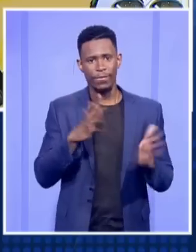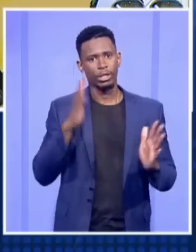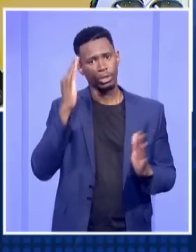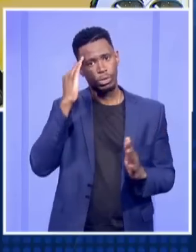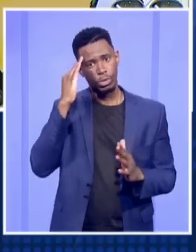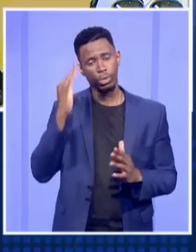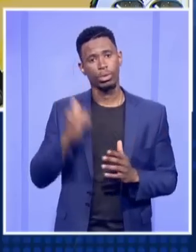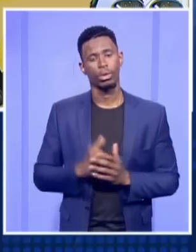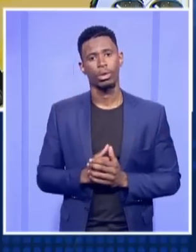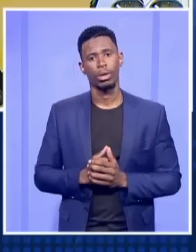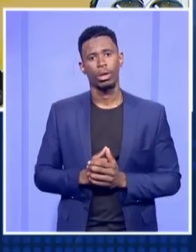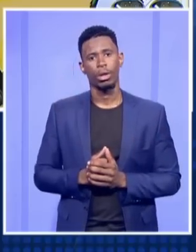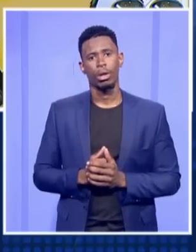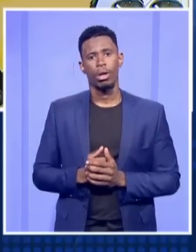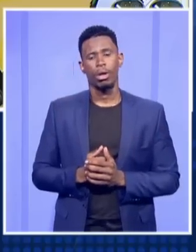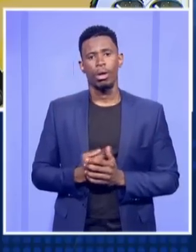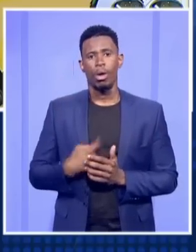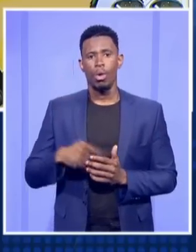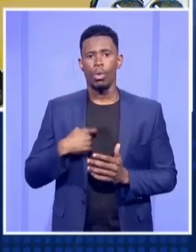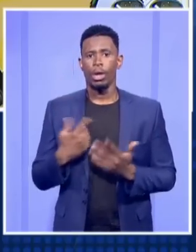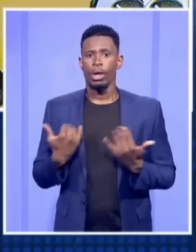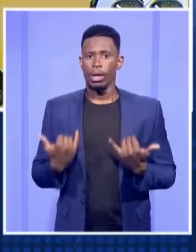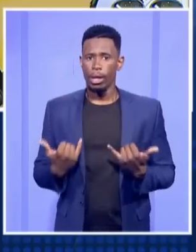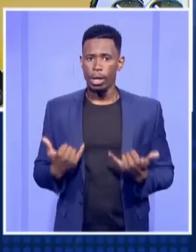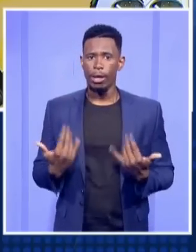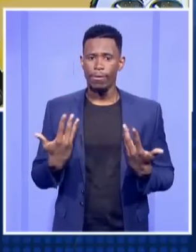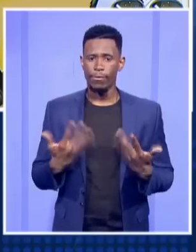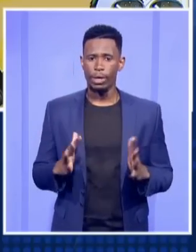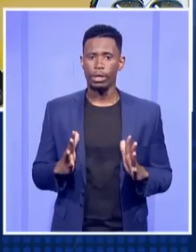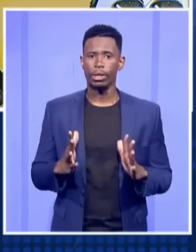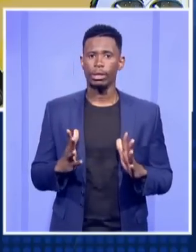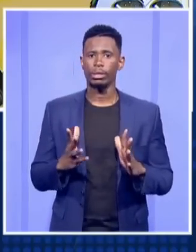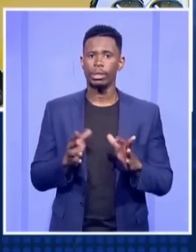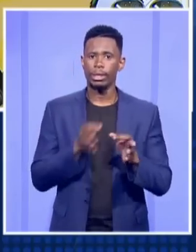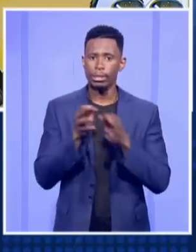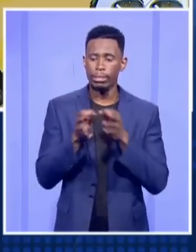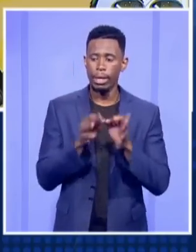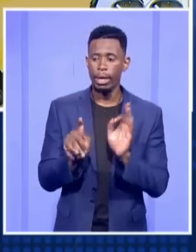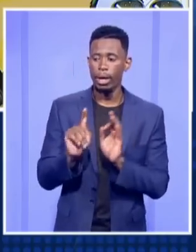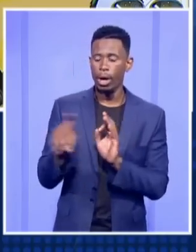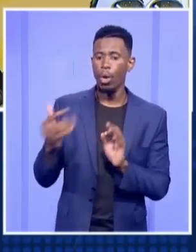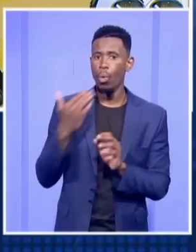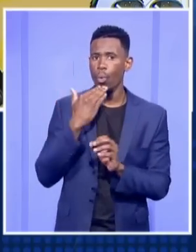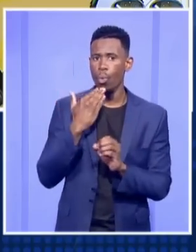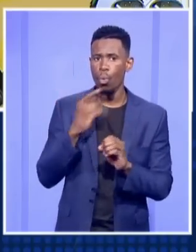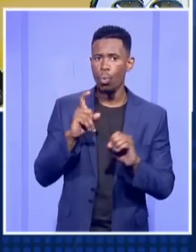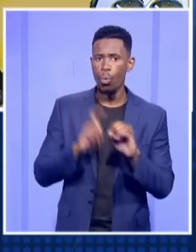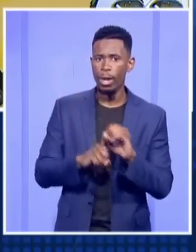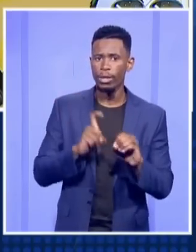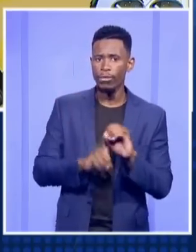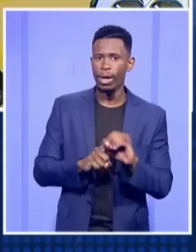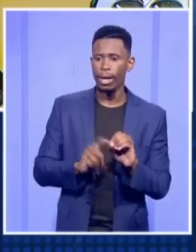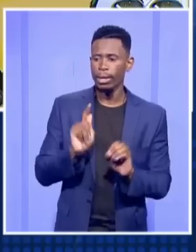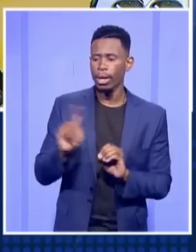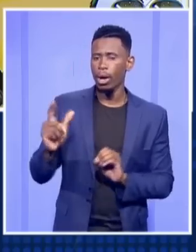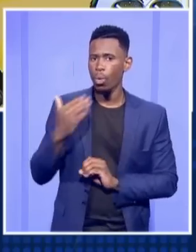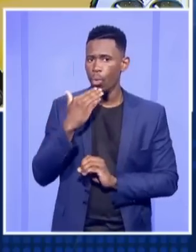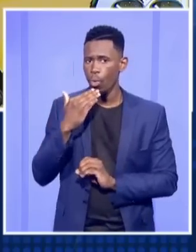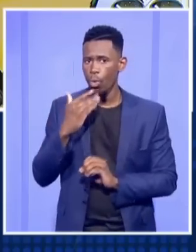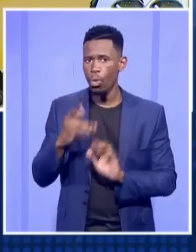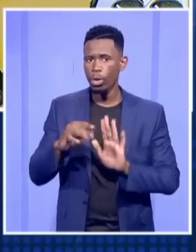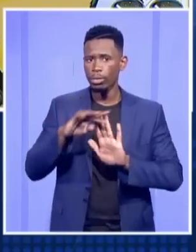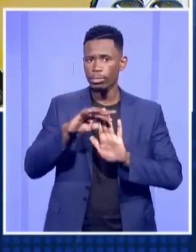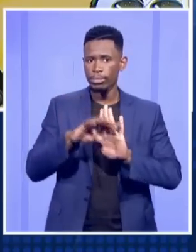We have now communicated the list of those that have qualified, and we are expecting, especially of